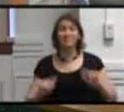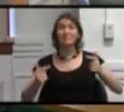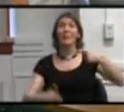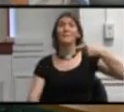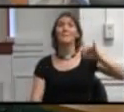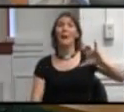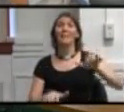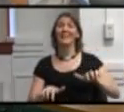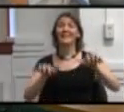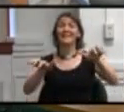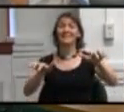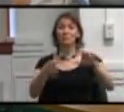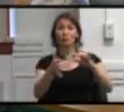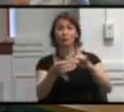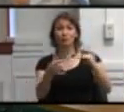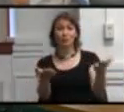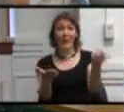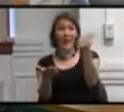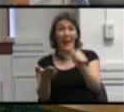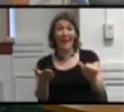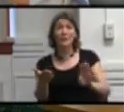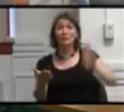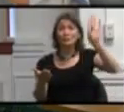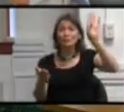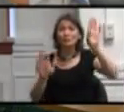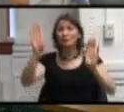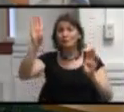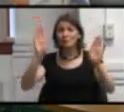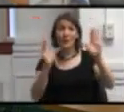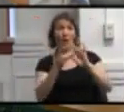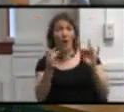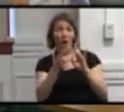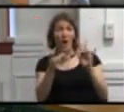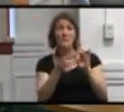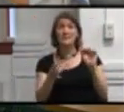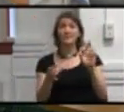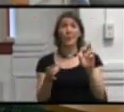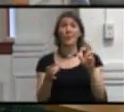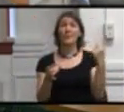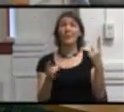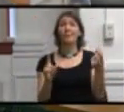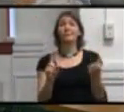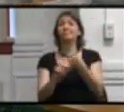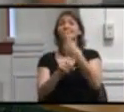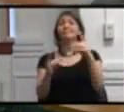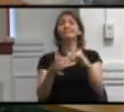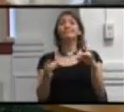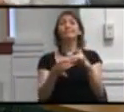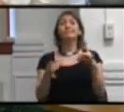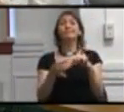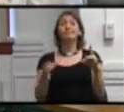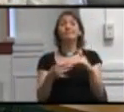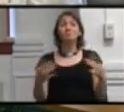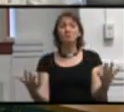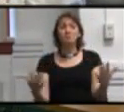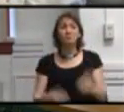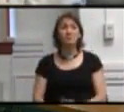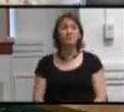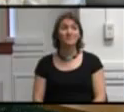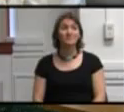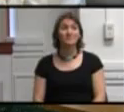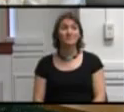participation. Anybody who's in attendance want to make any comments or say anything about a matter that's not on the agenda?